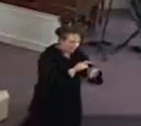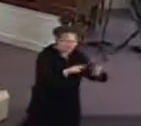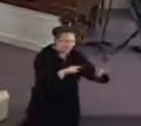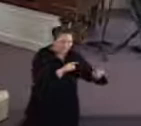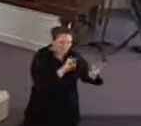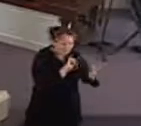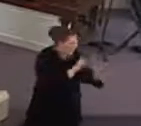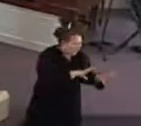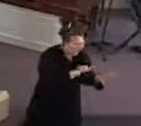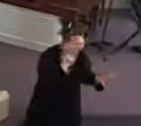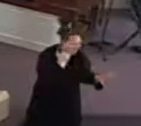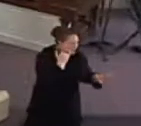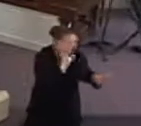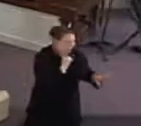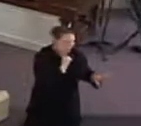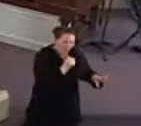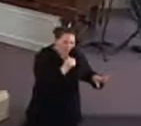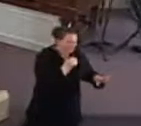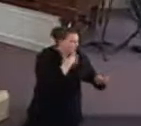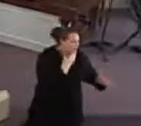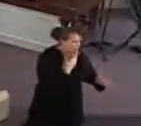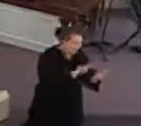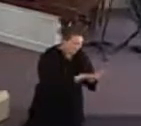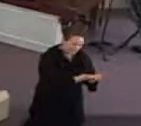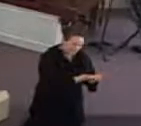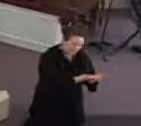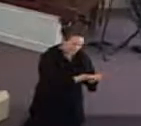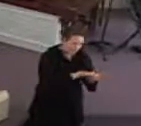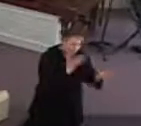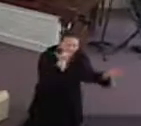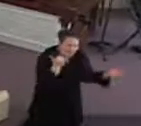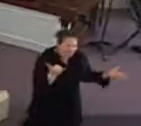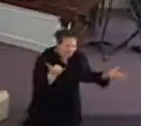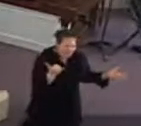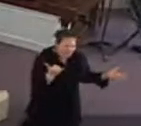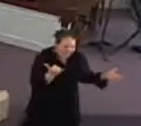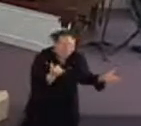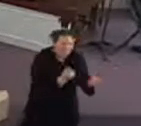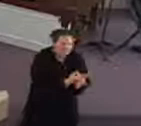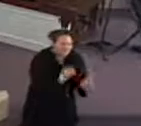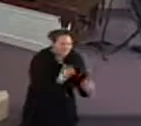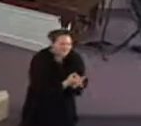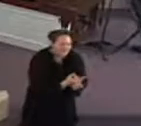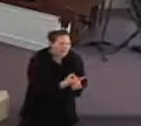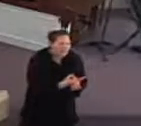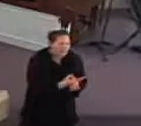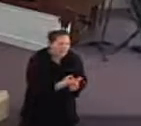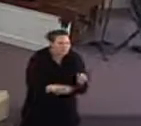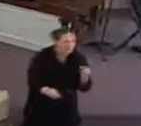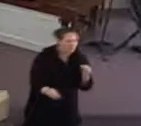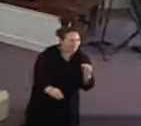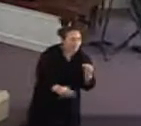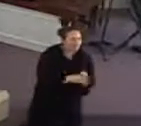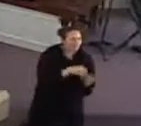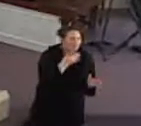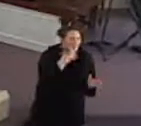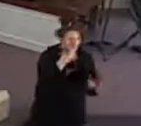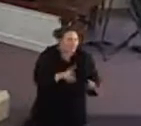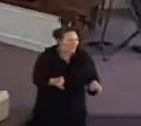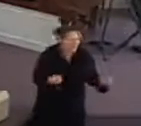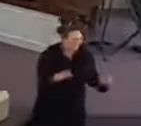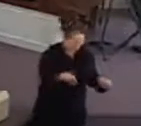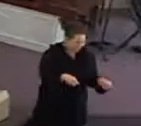doing good things. Because you wind up, you reap more than you actually sow because that's the law of the harvest. I mean,